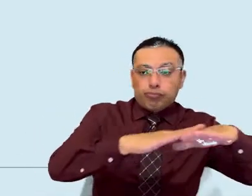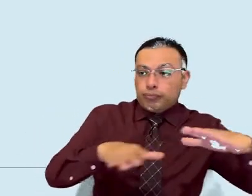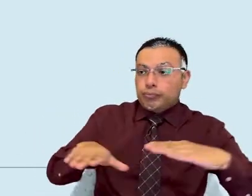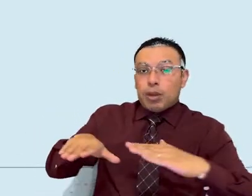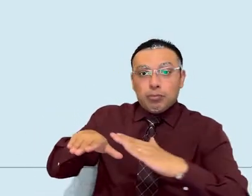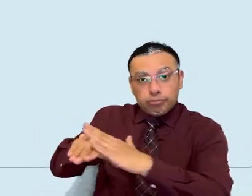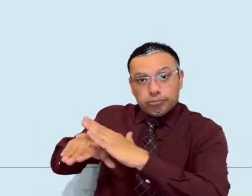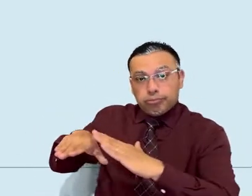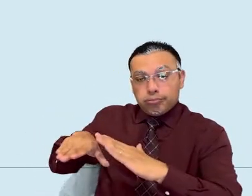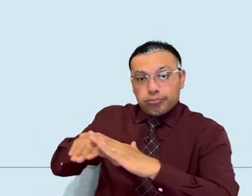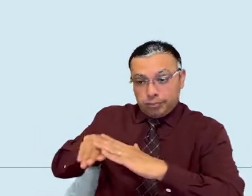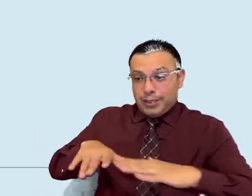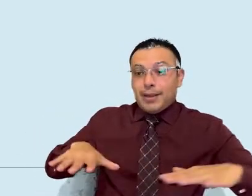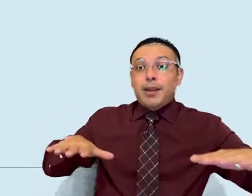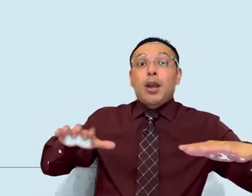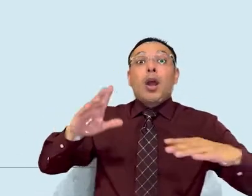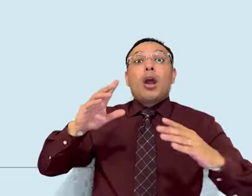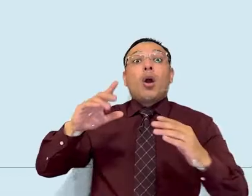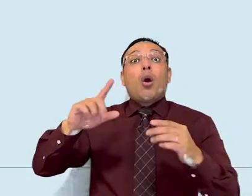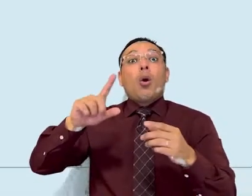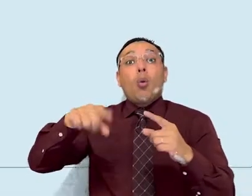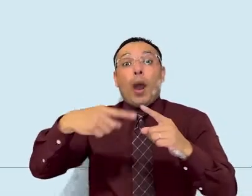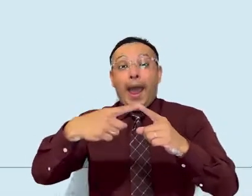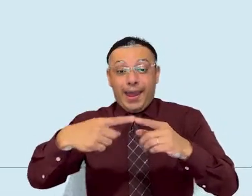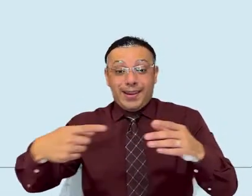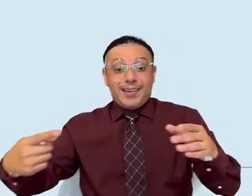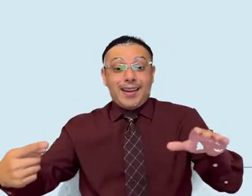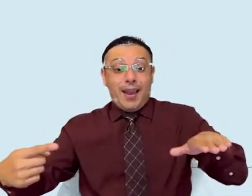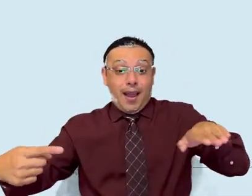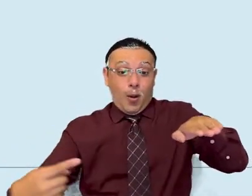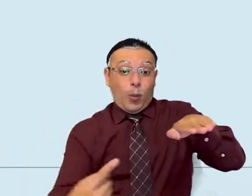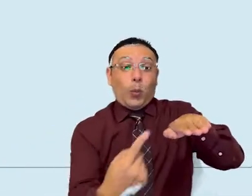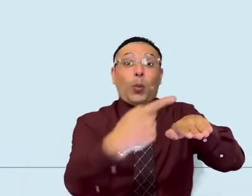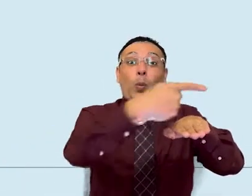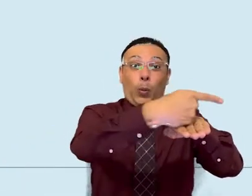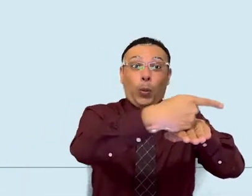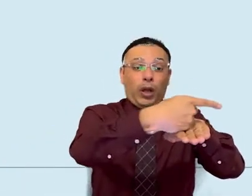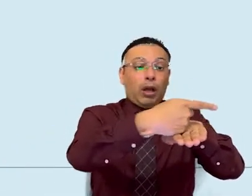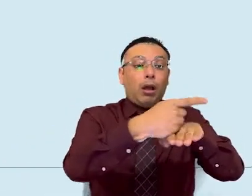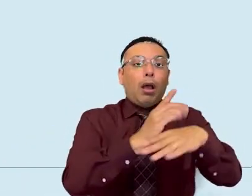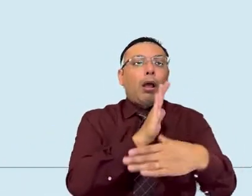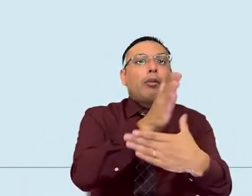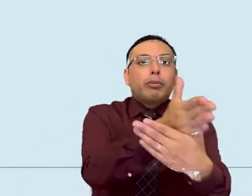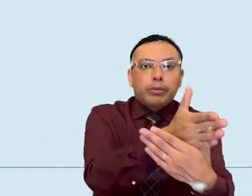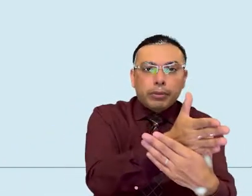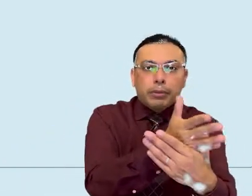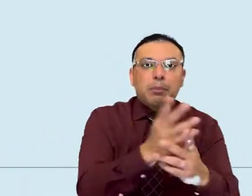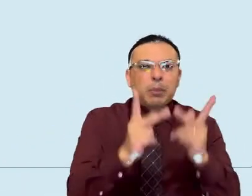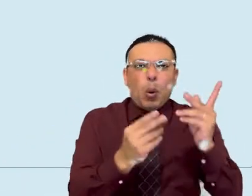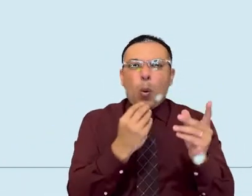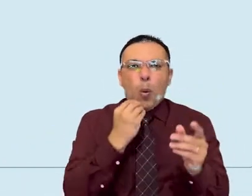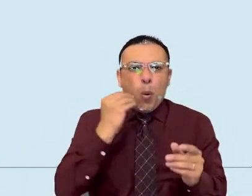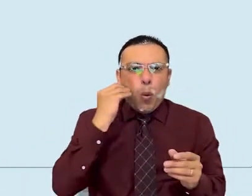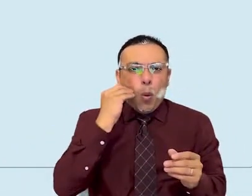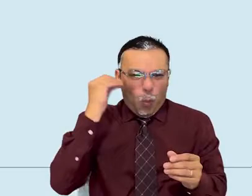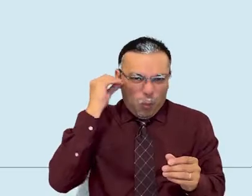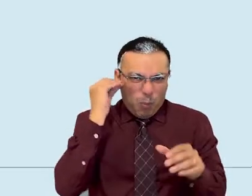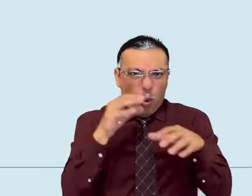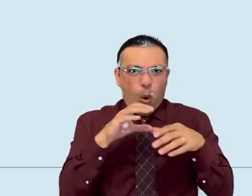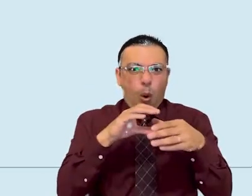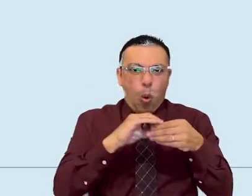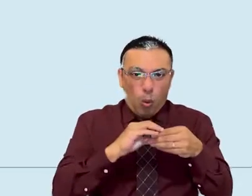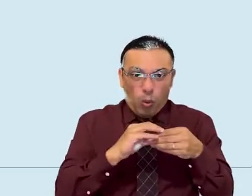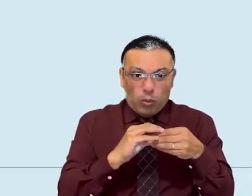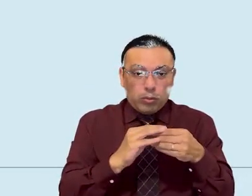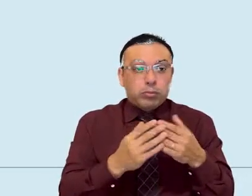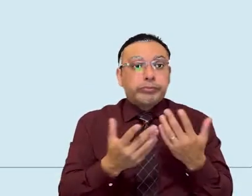completely contained, doesn't cross homeowners' land, and minimal impacts to green or wild space. We're working